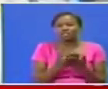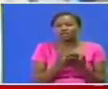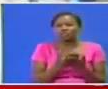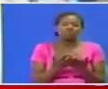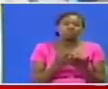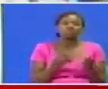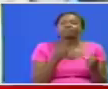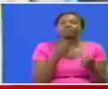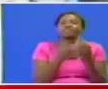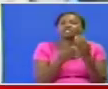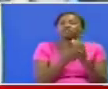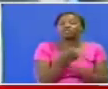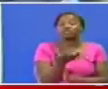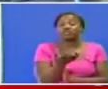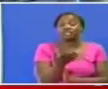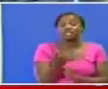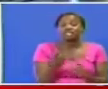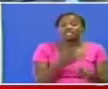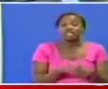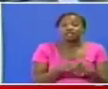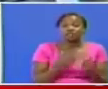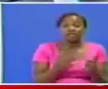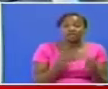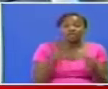branded. This time, at age